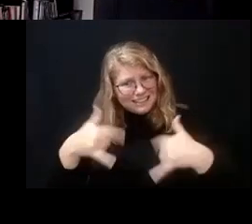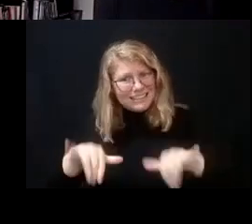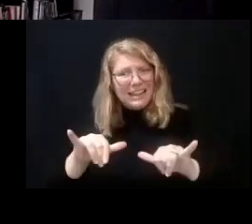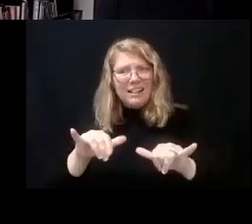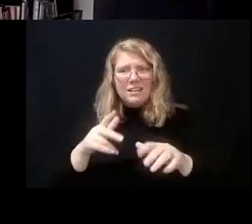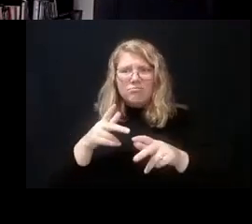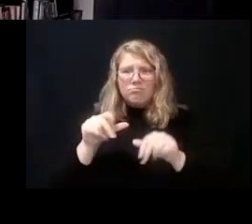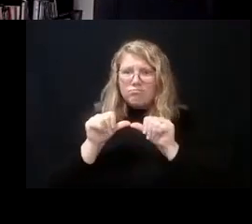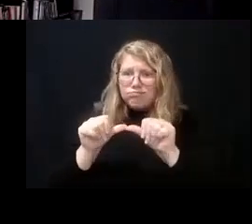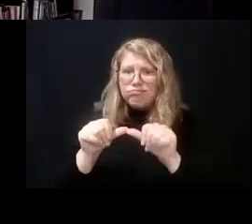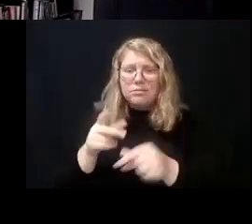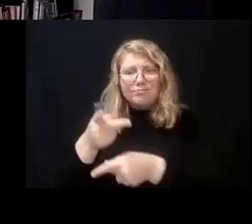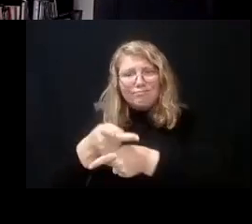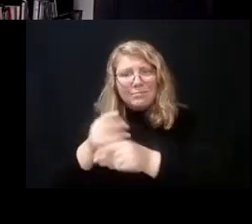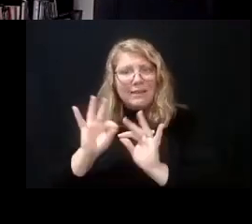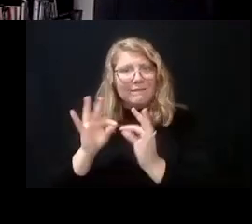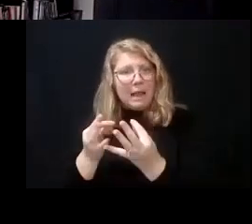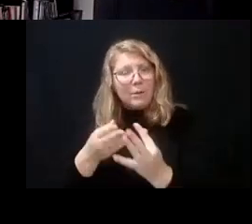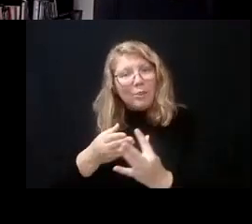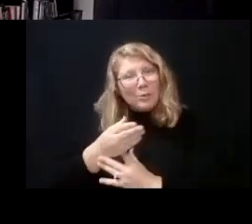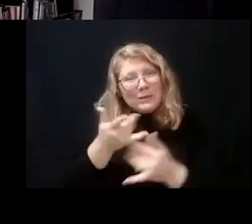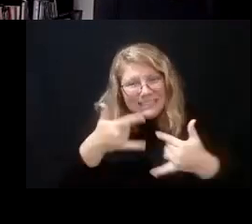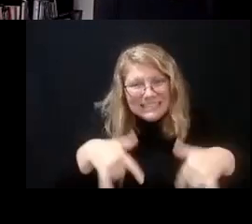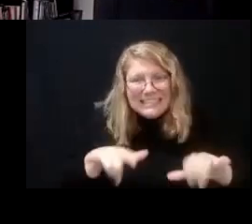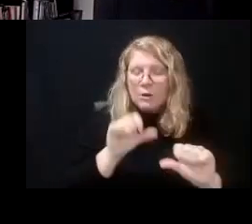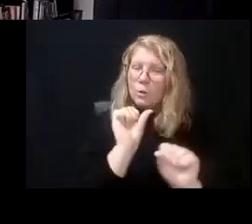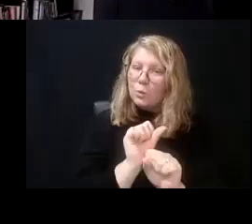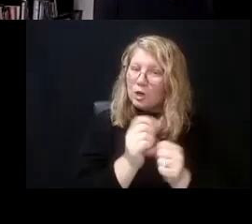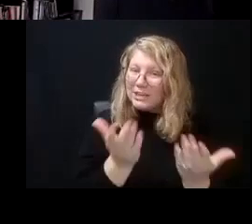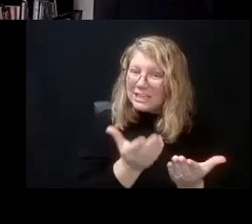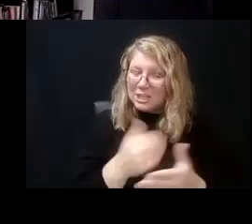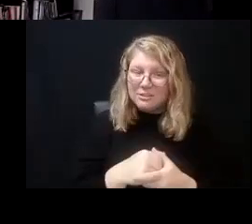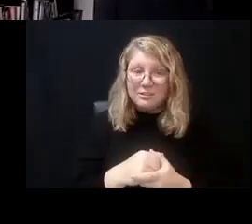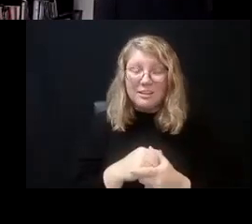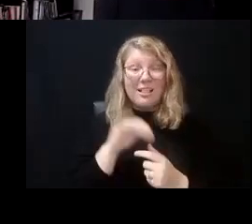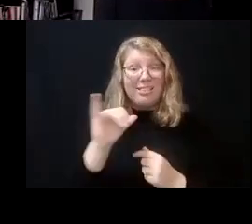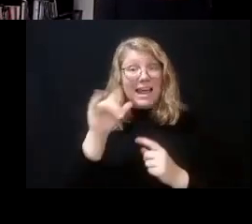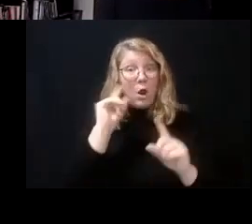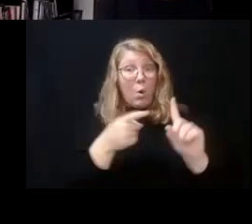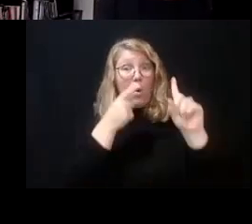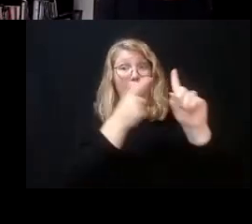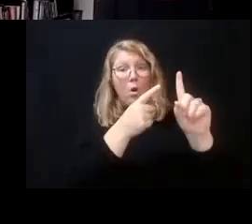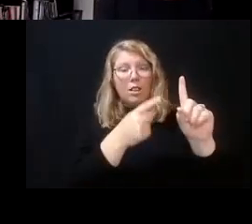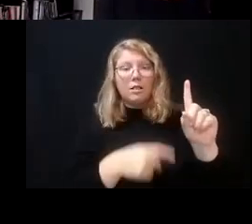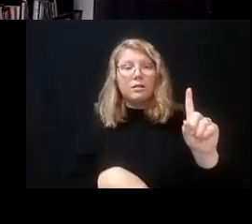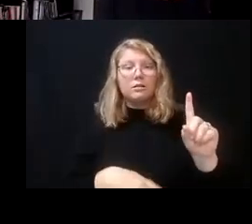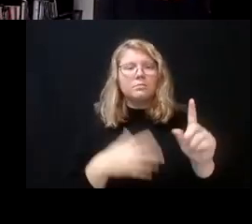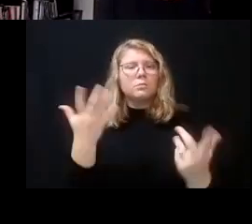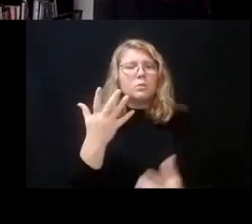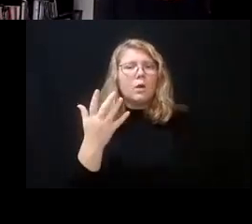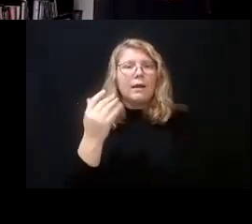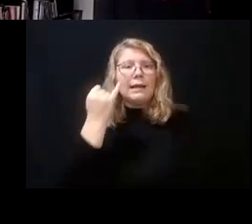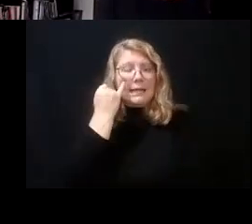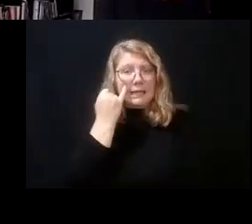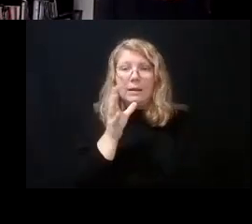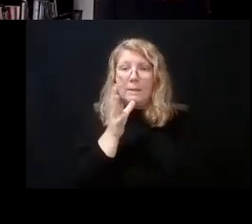family through a job at our organization. And the bar that we set for ourselves was, what if a parent has 2